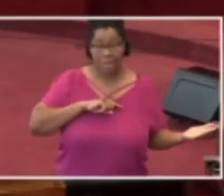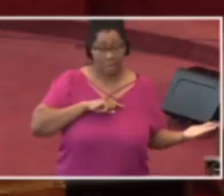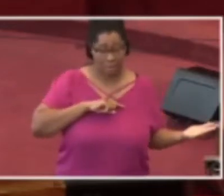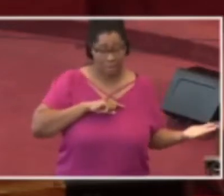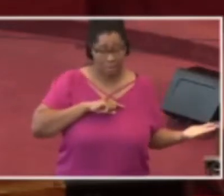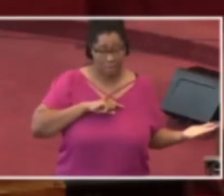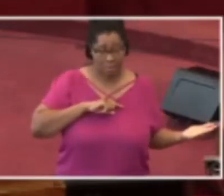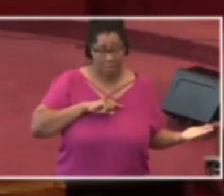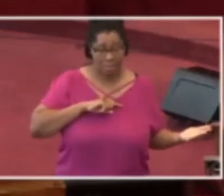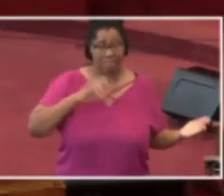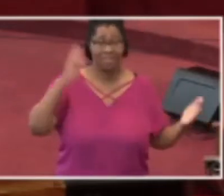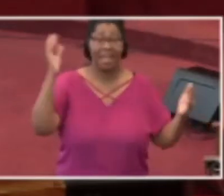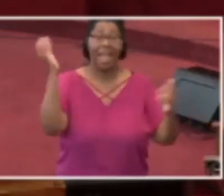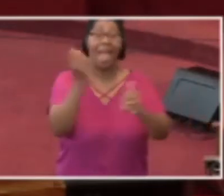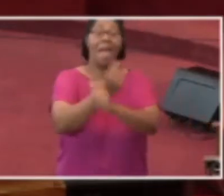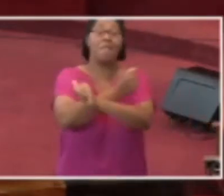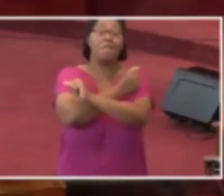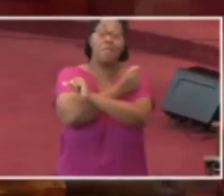God knows